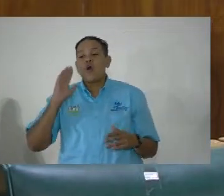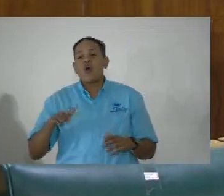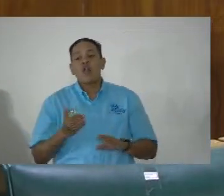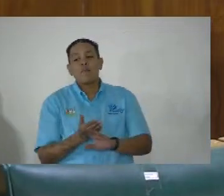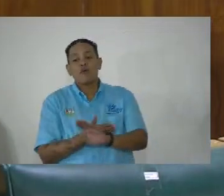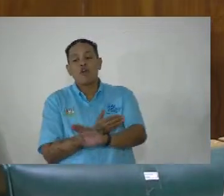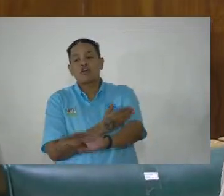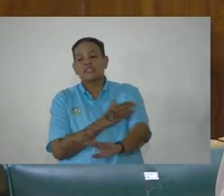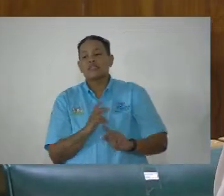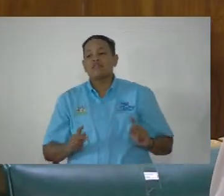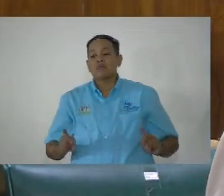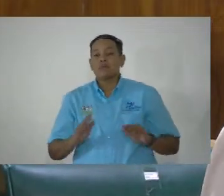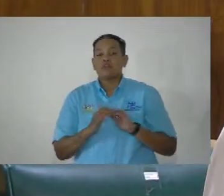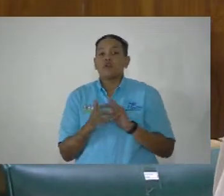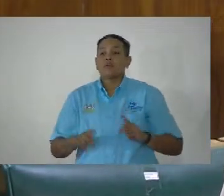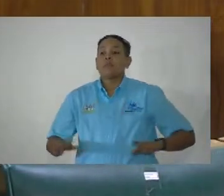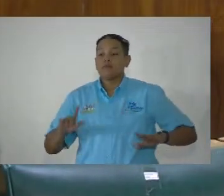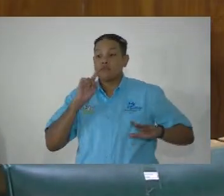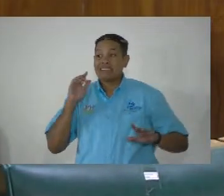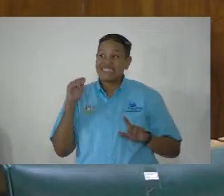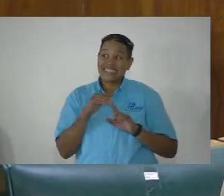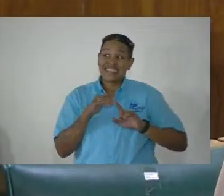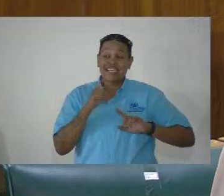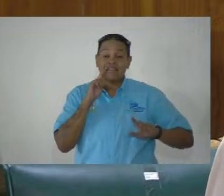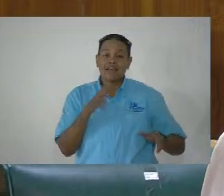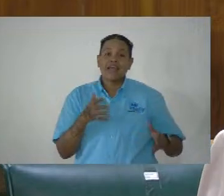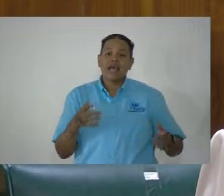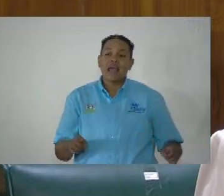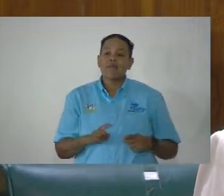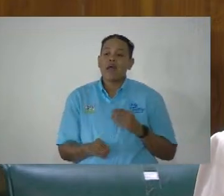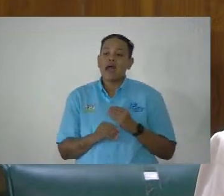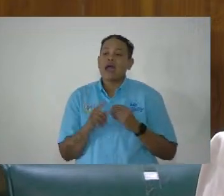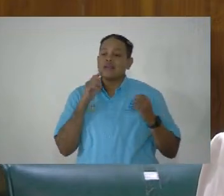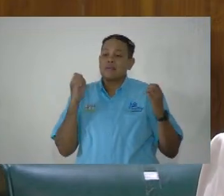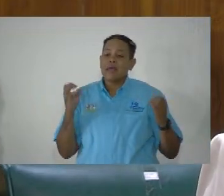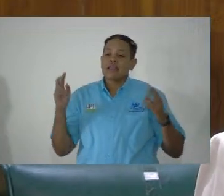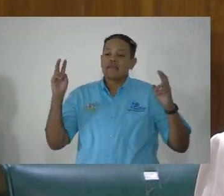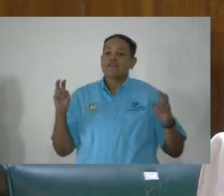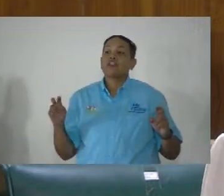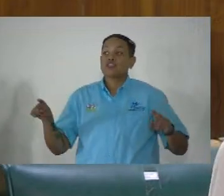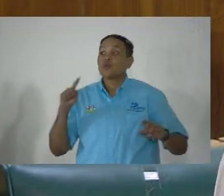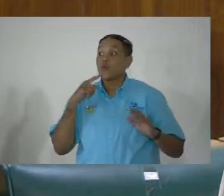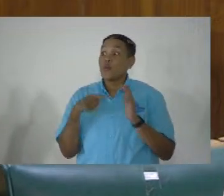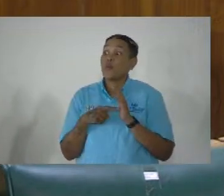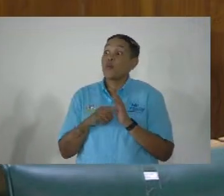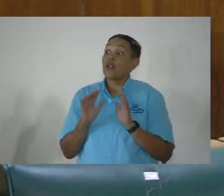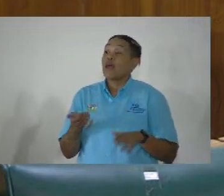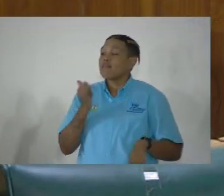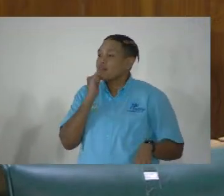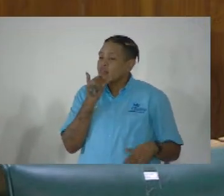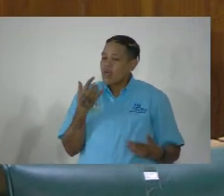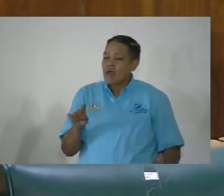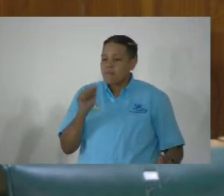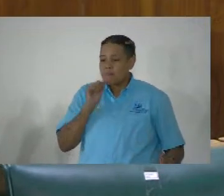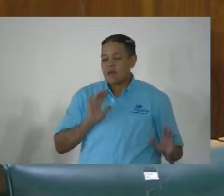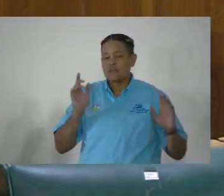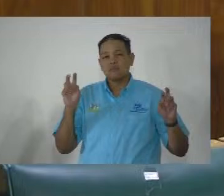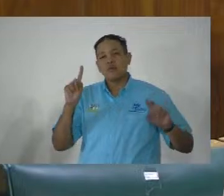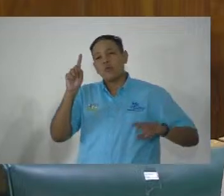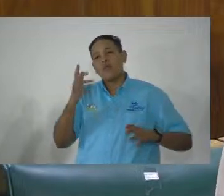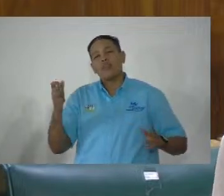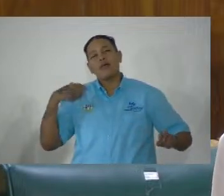progressive Jamaicans have been calling for, and there are a number of issues that are outstanding. Madam Speaker, one